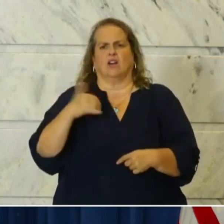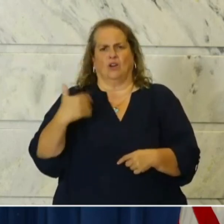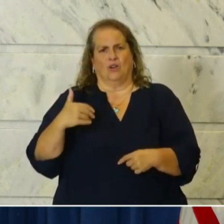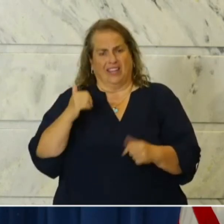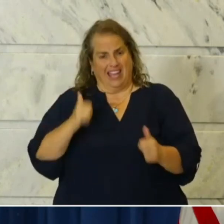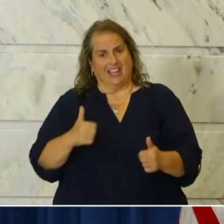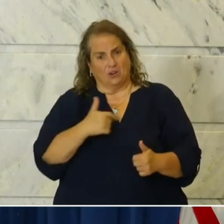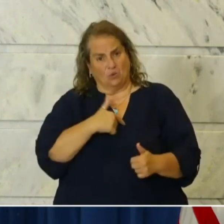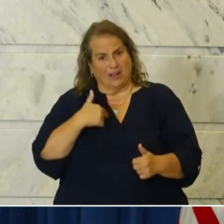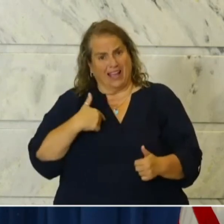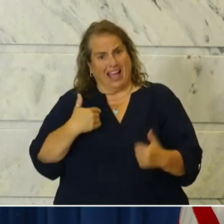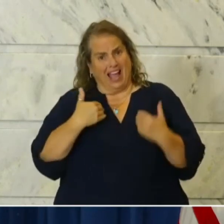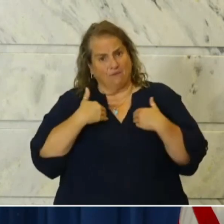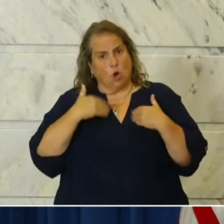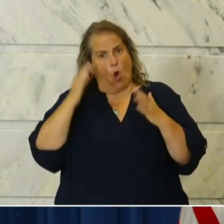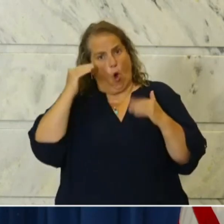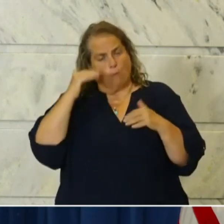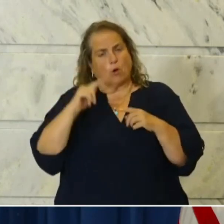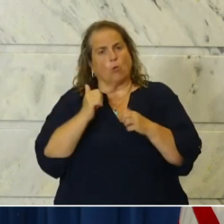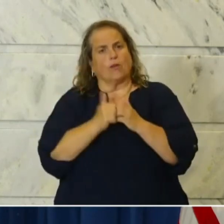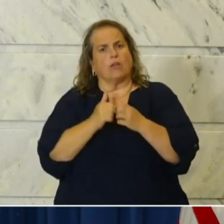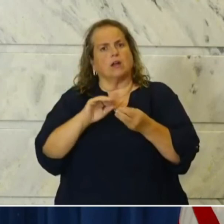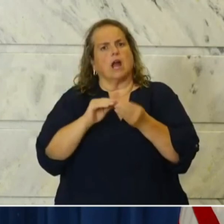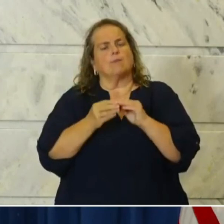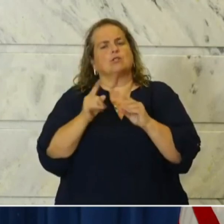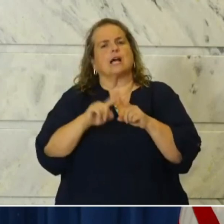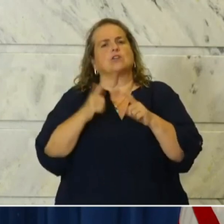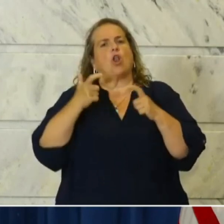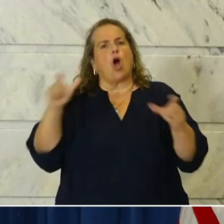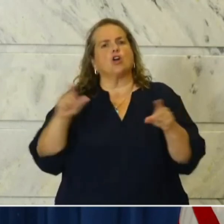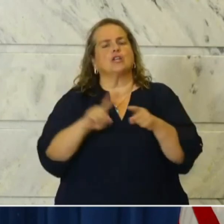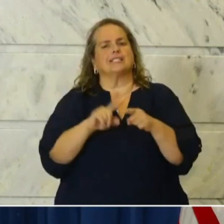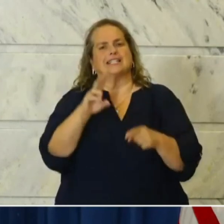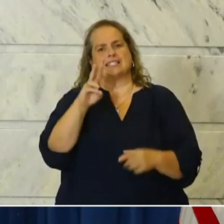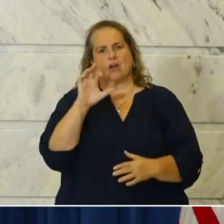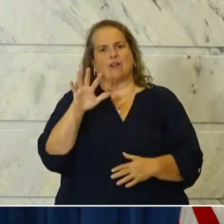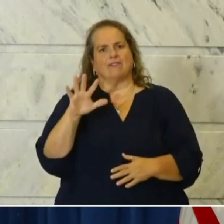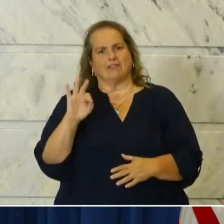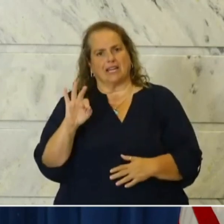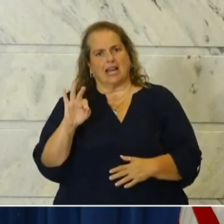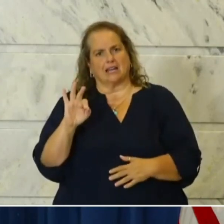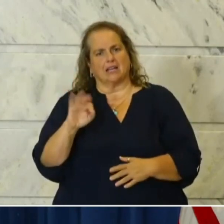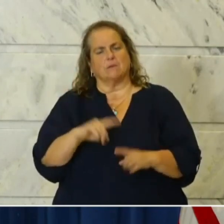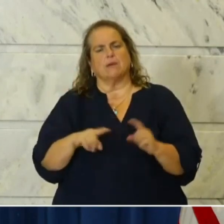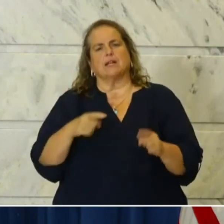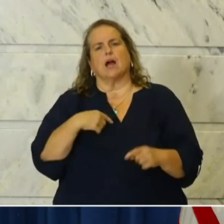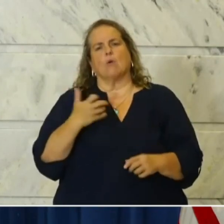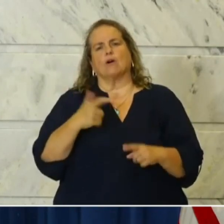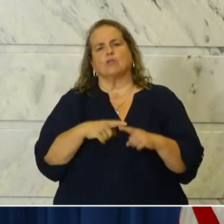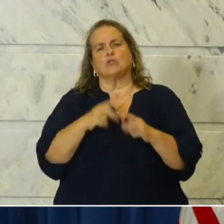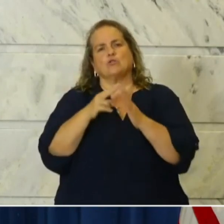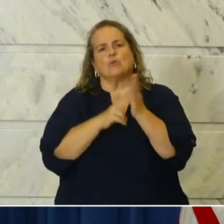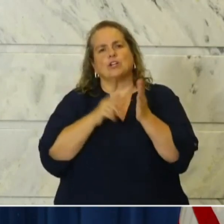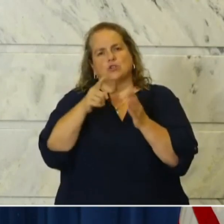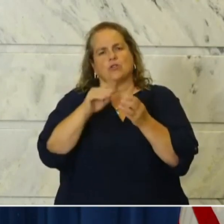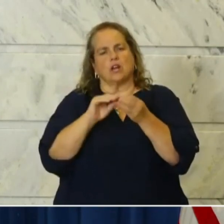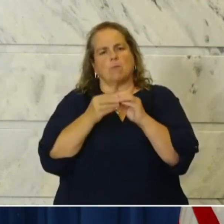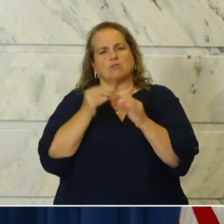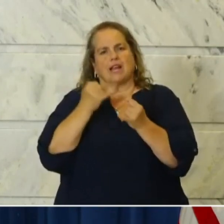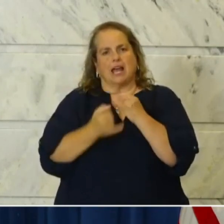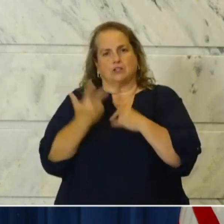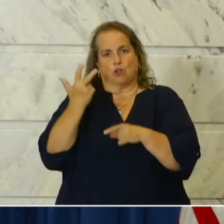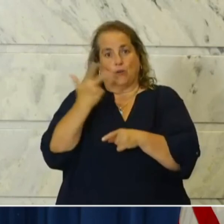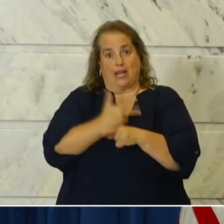hope in numbers as large as 659, but I want to read you the numbers for the last 3 days of this